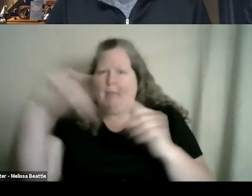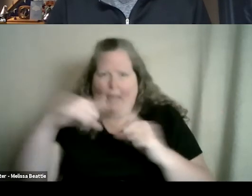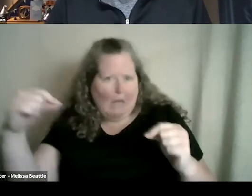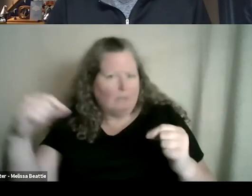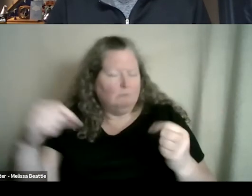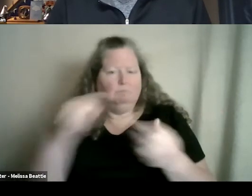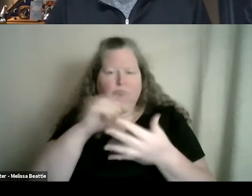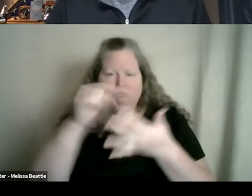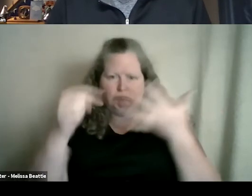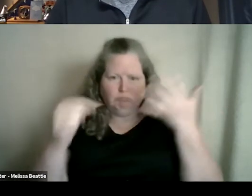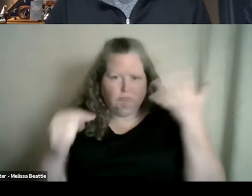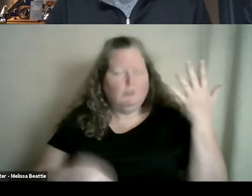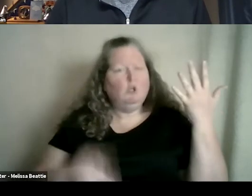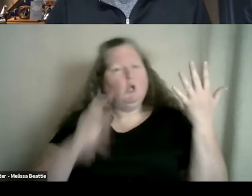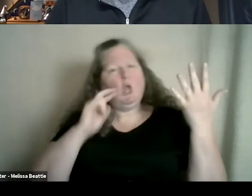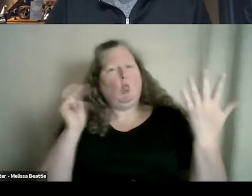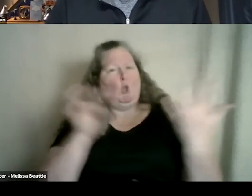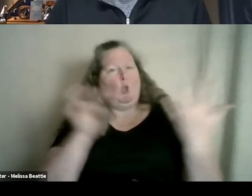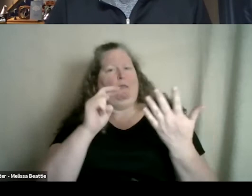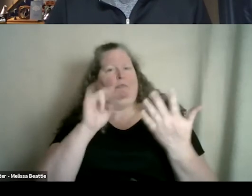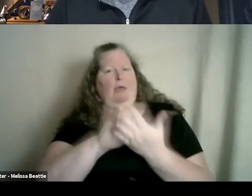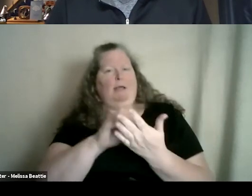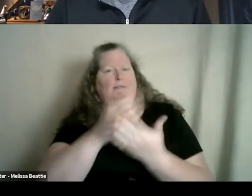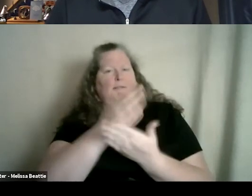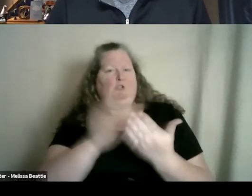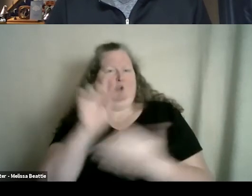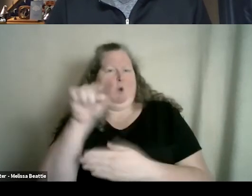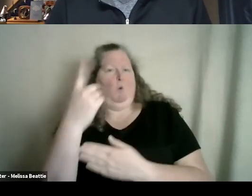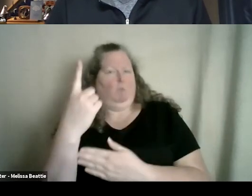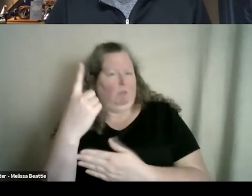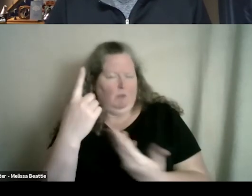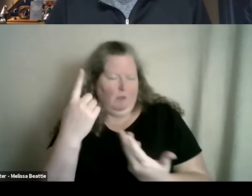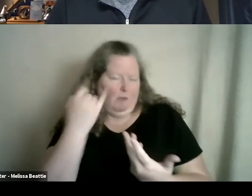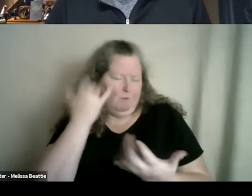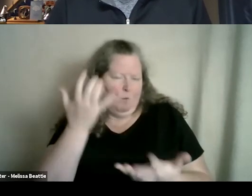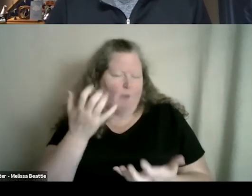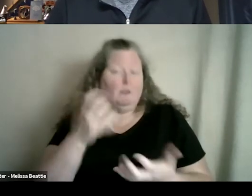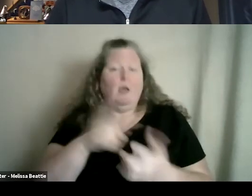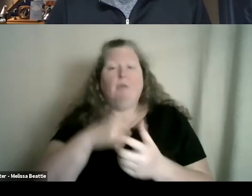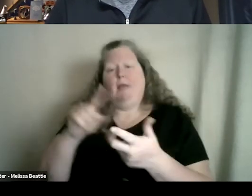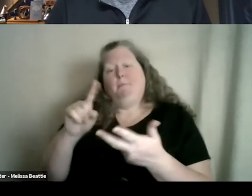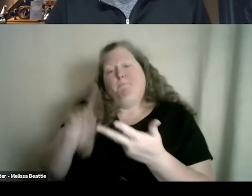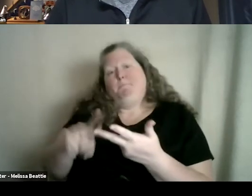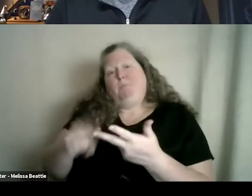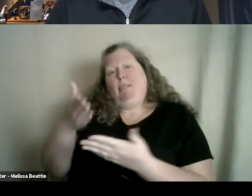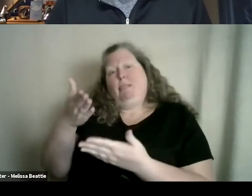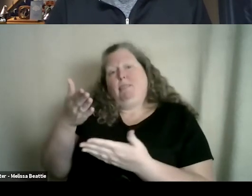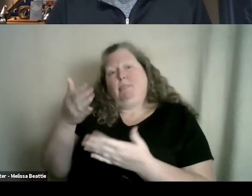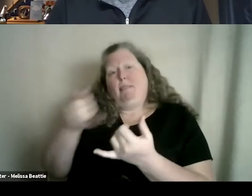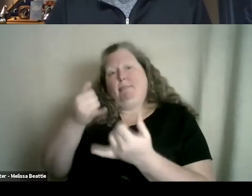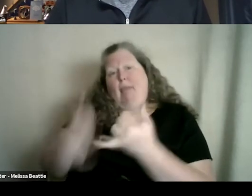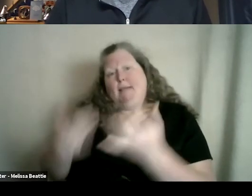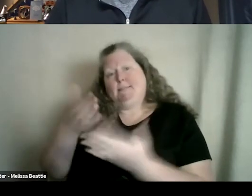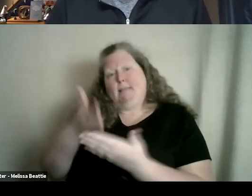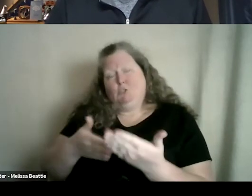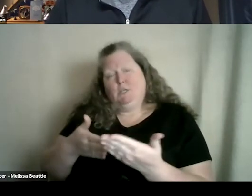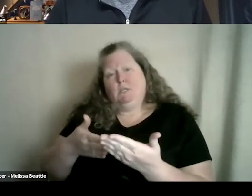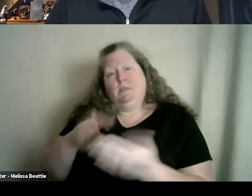and look at that section. And then the last section of the book, which is the cybersecurity